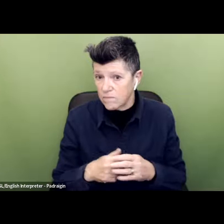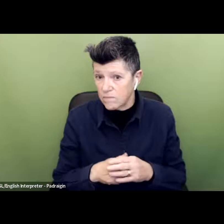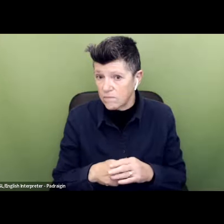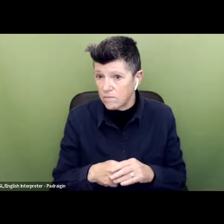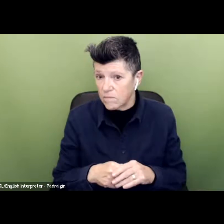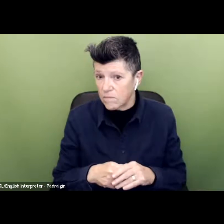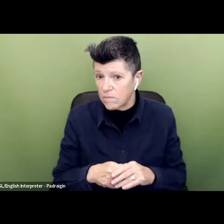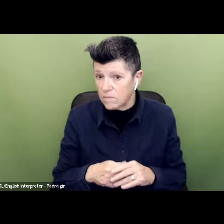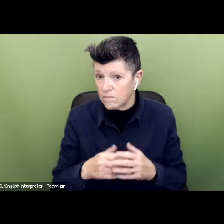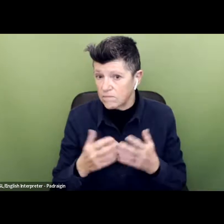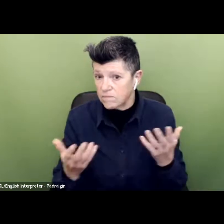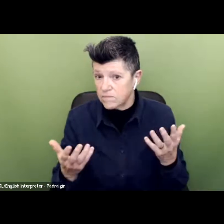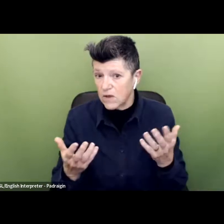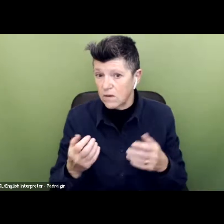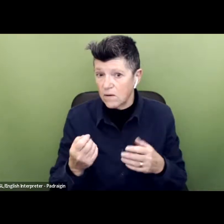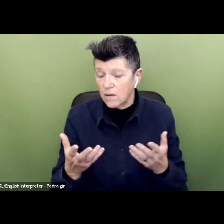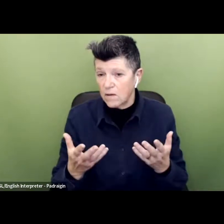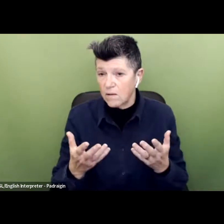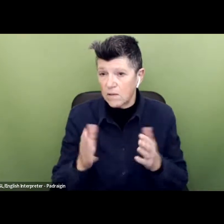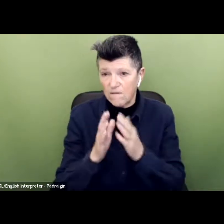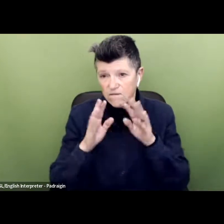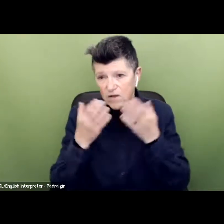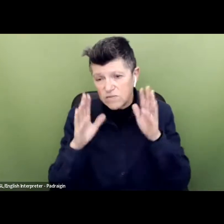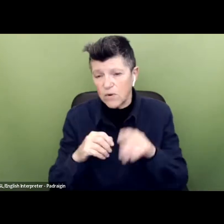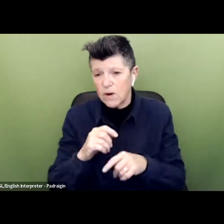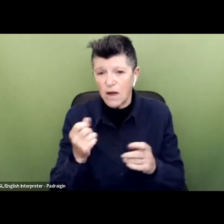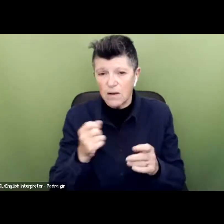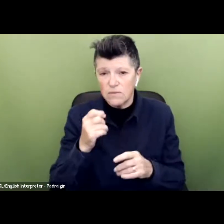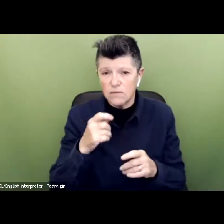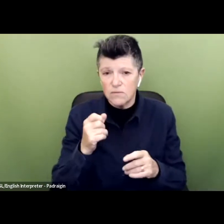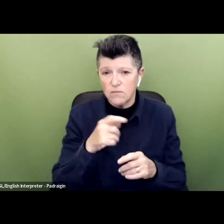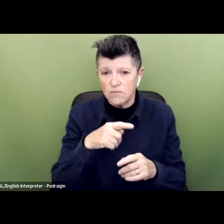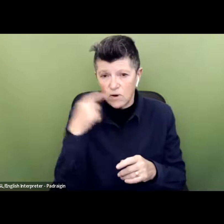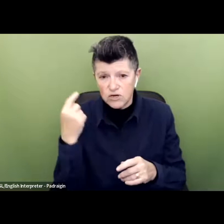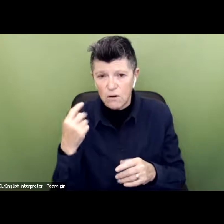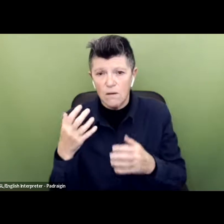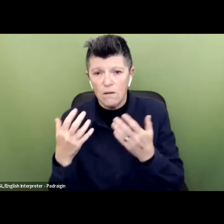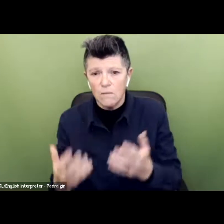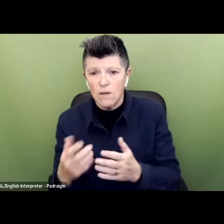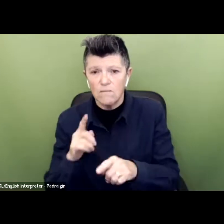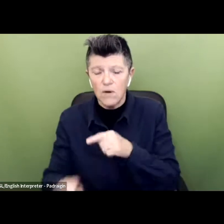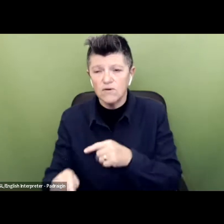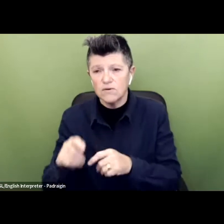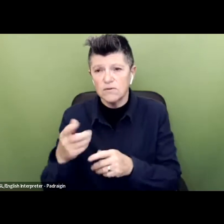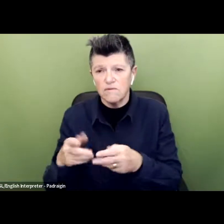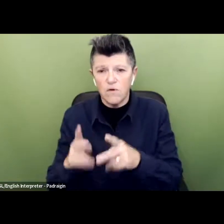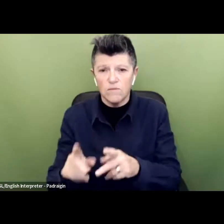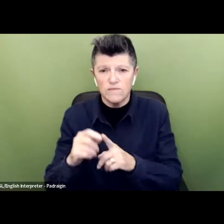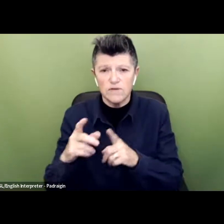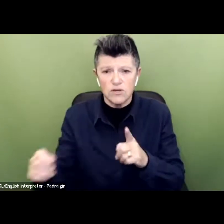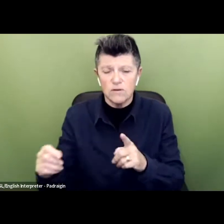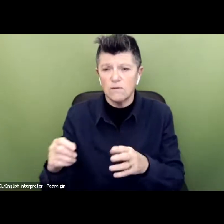digital platforms like Google do get a lot of provenance throughout the world, but might be actually be moving, if inequality continues to increase,